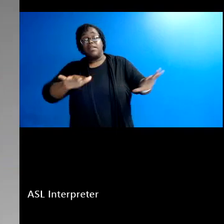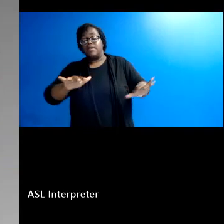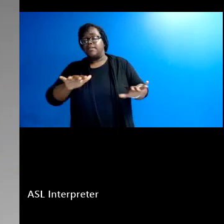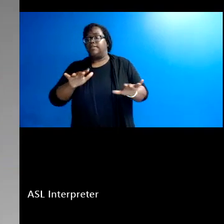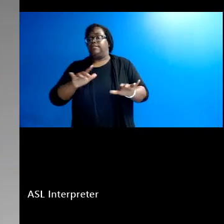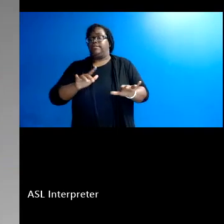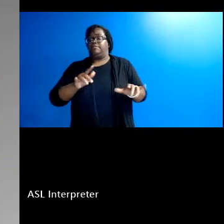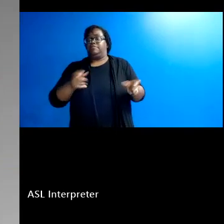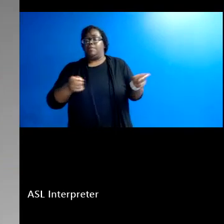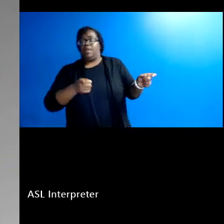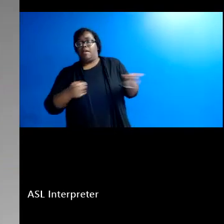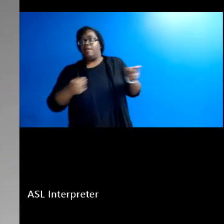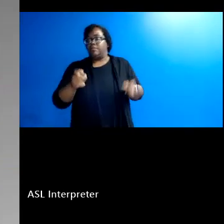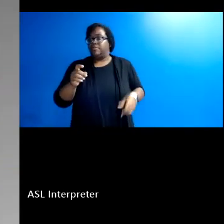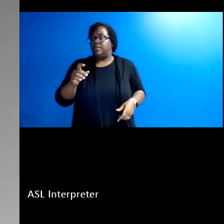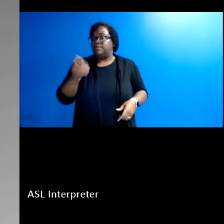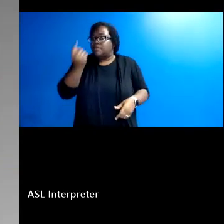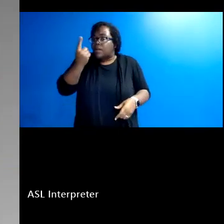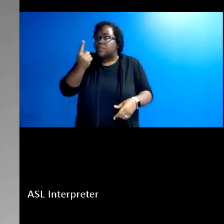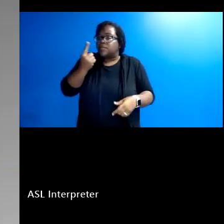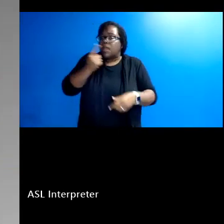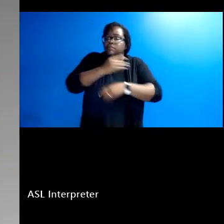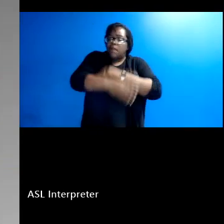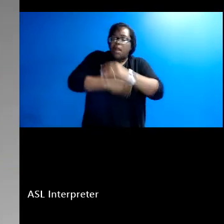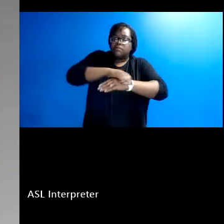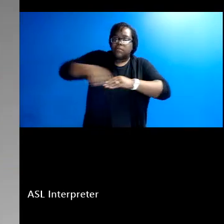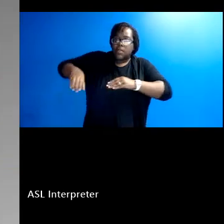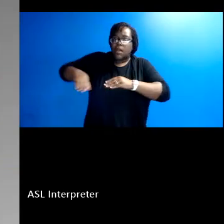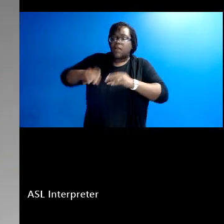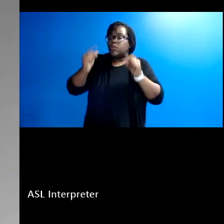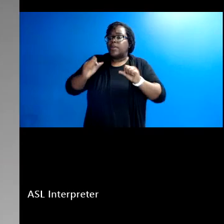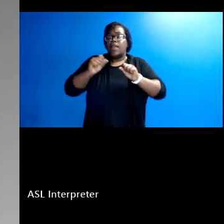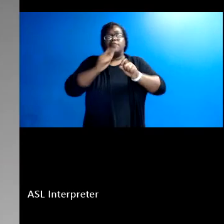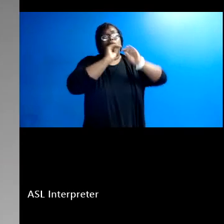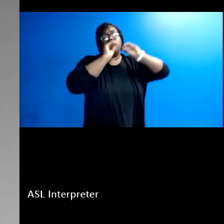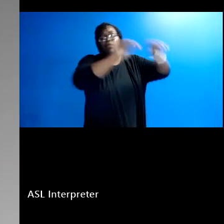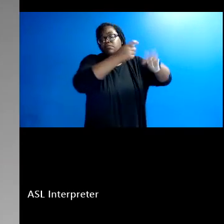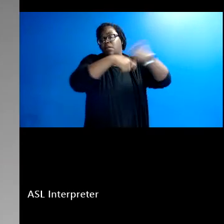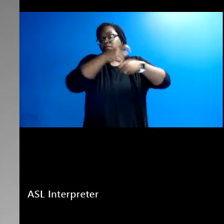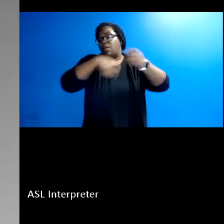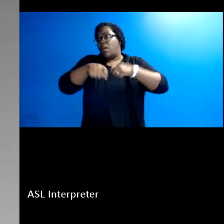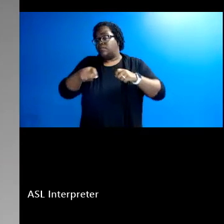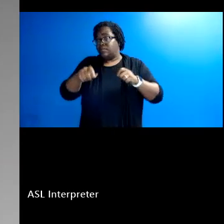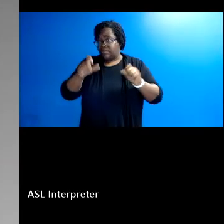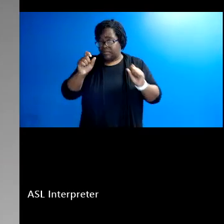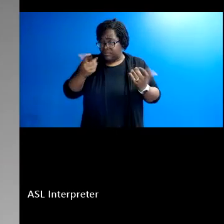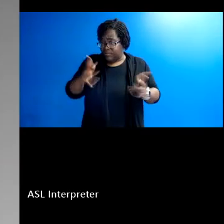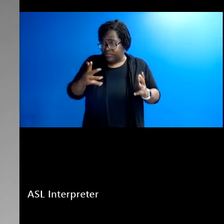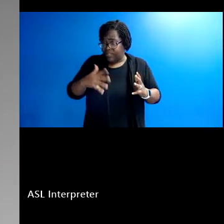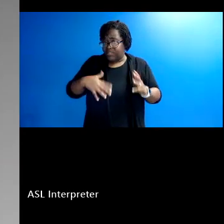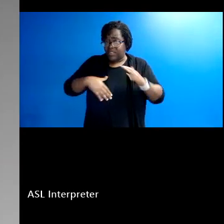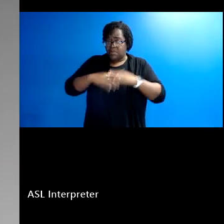people to understand is cover conductor, we're able to deploy it very quickly and have been able to execute up to 1,500 miles in a